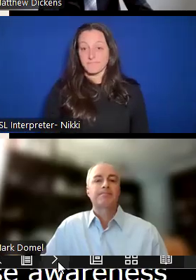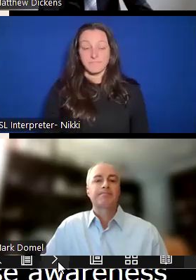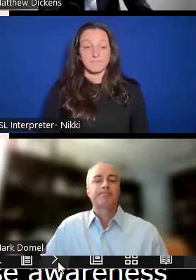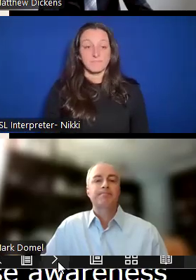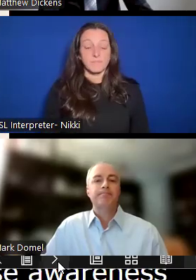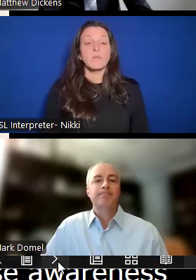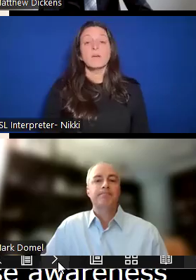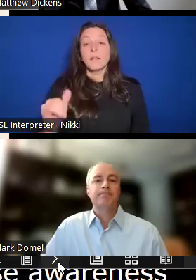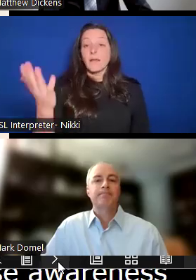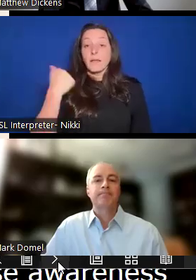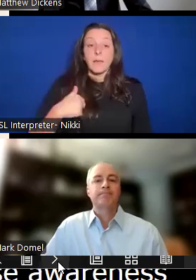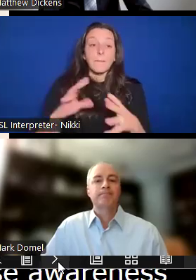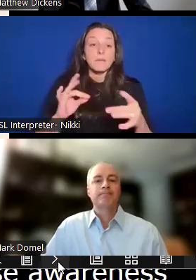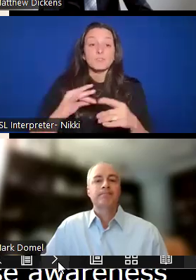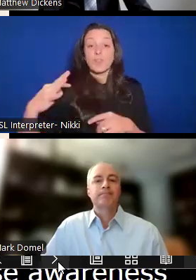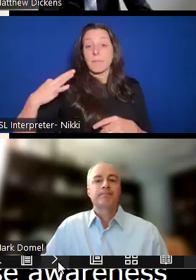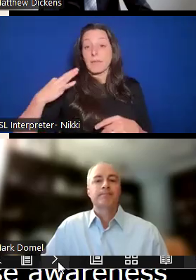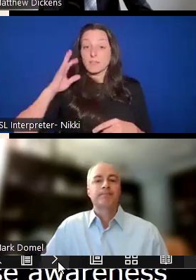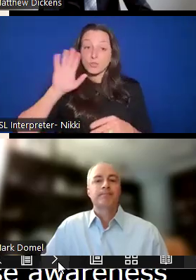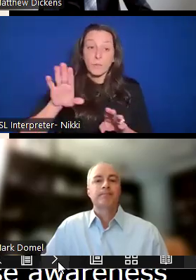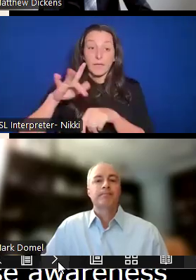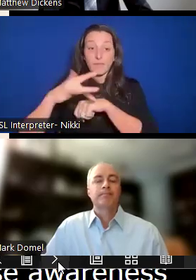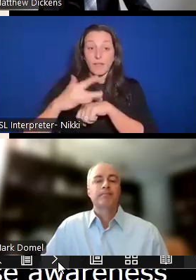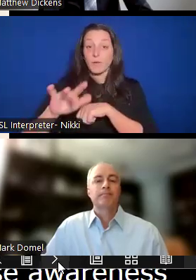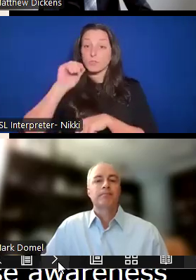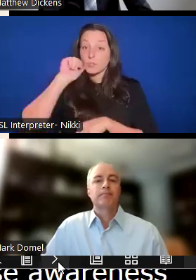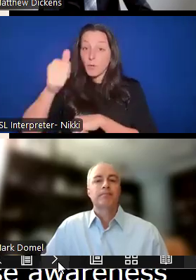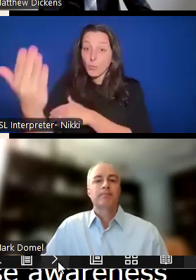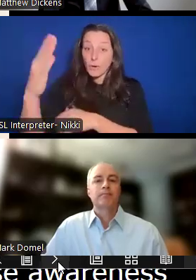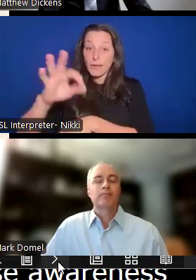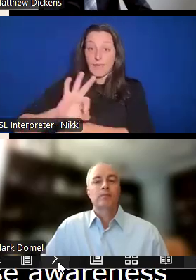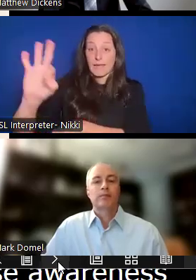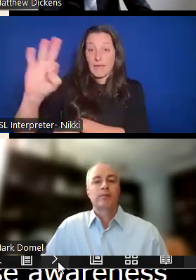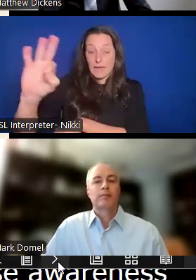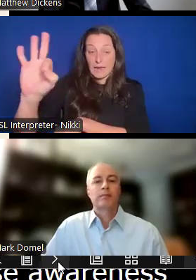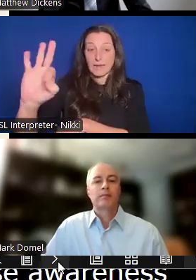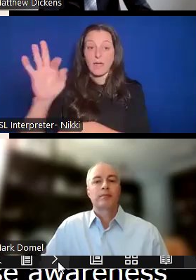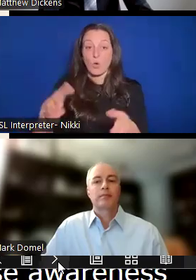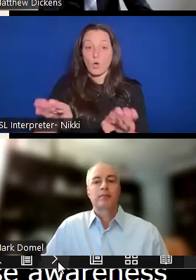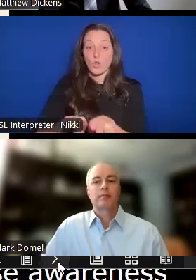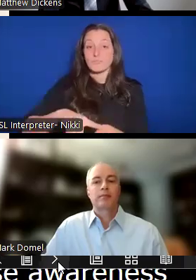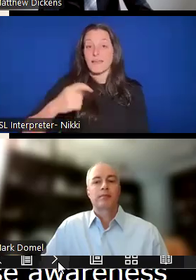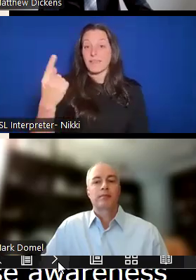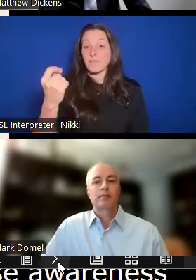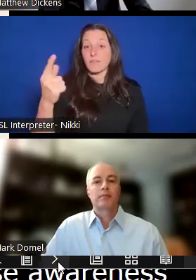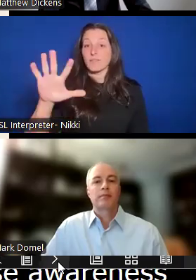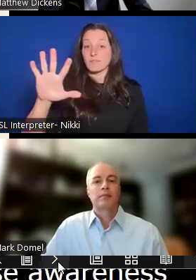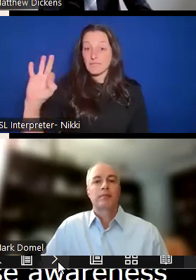As I've mentioned, applications open at 9 a.m. tomorrow and they close at 11:59 on March